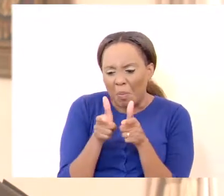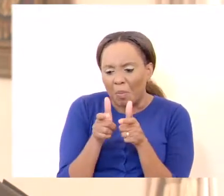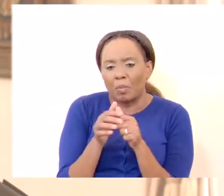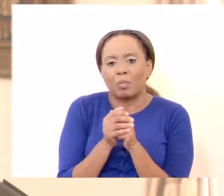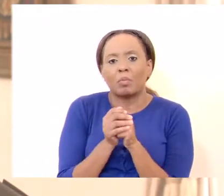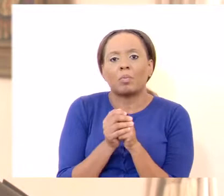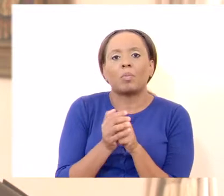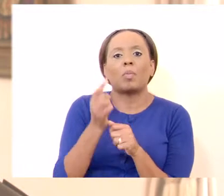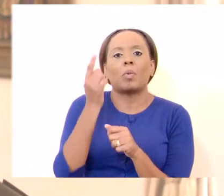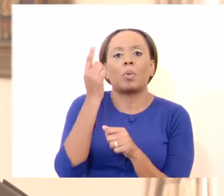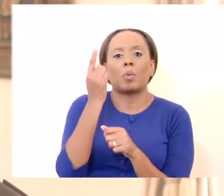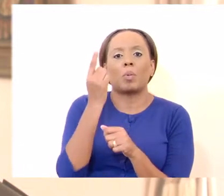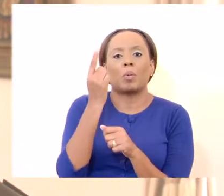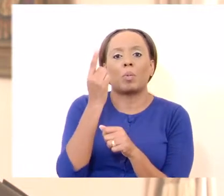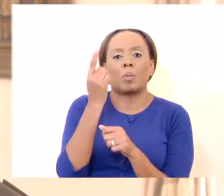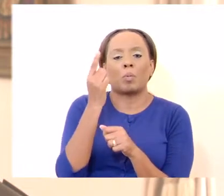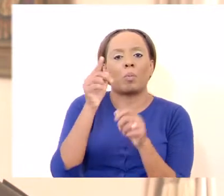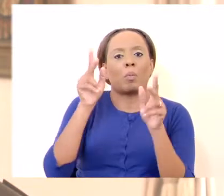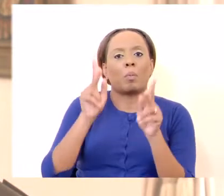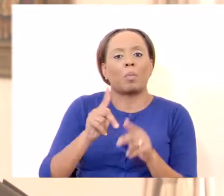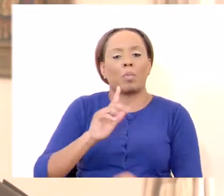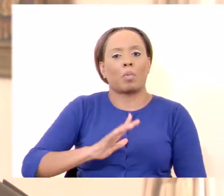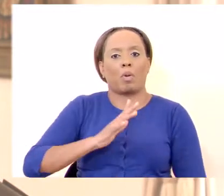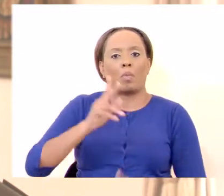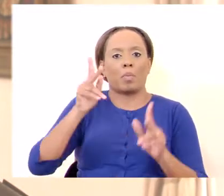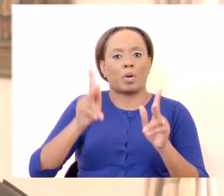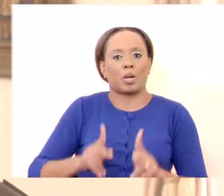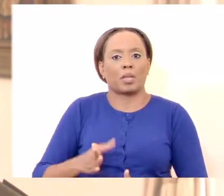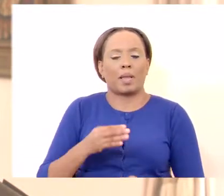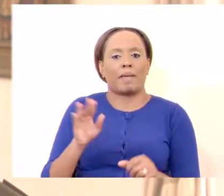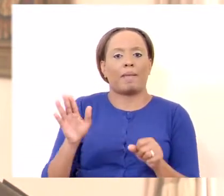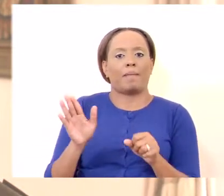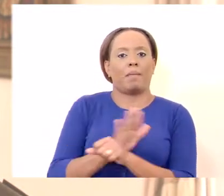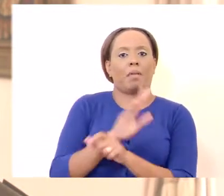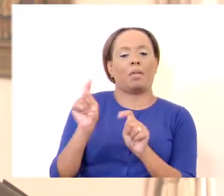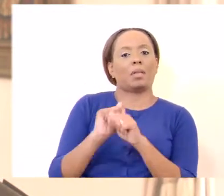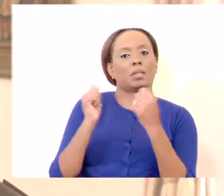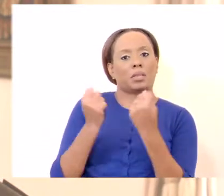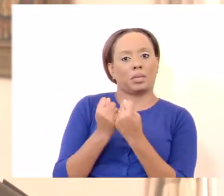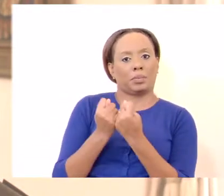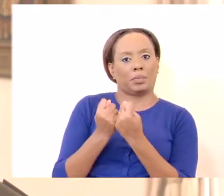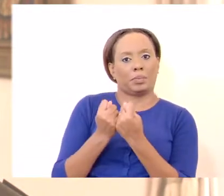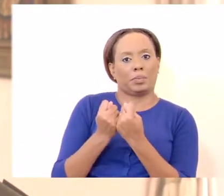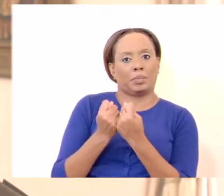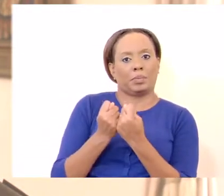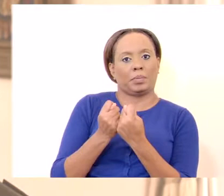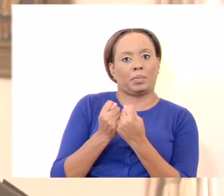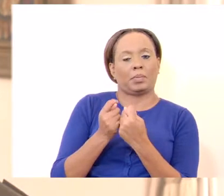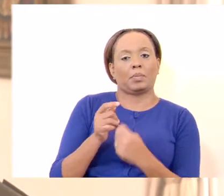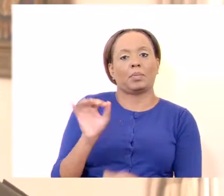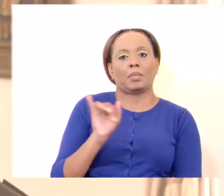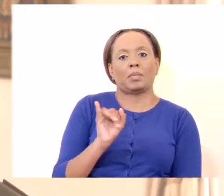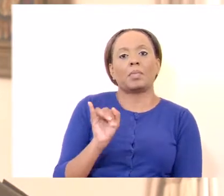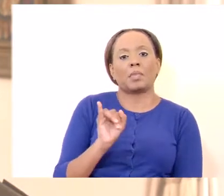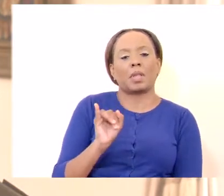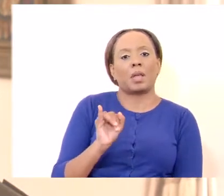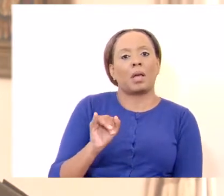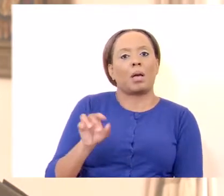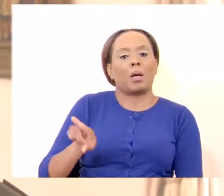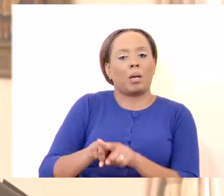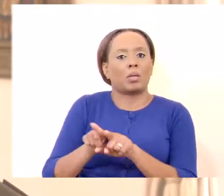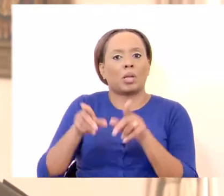one pediatric intensivist, backed up by the entire pediatric department, including a pediatric